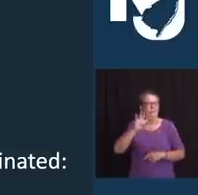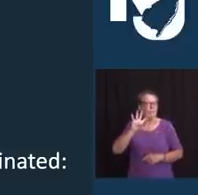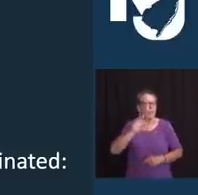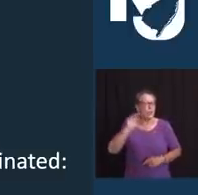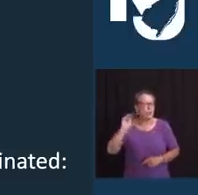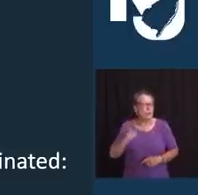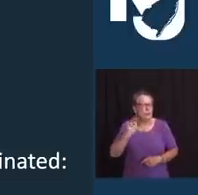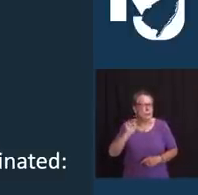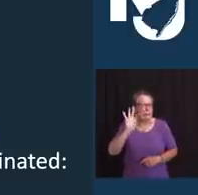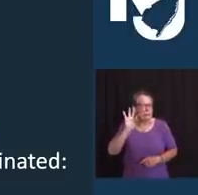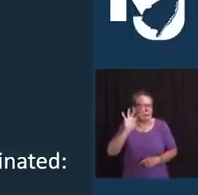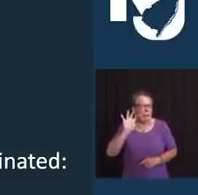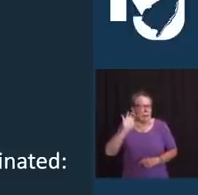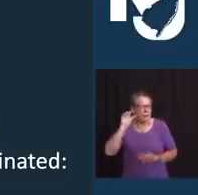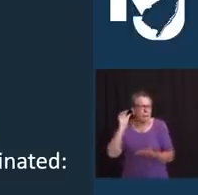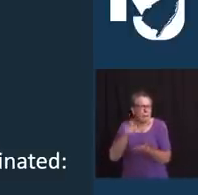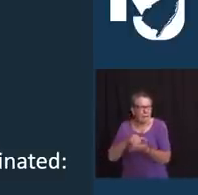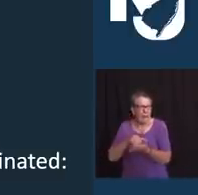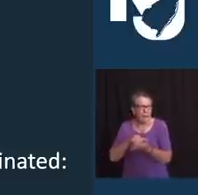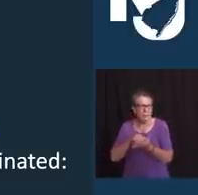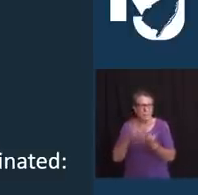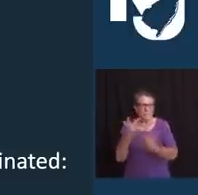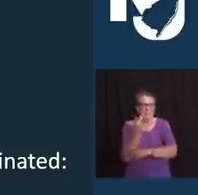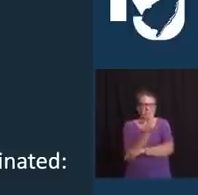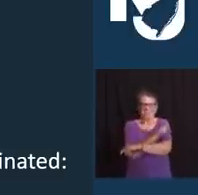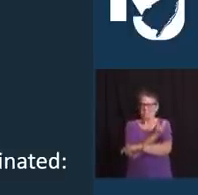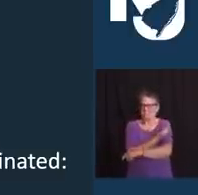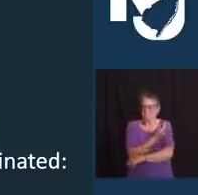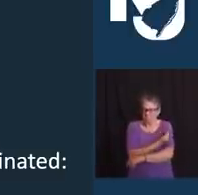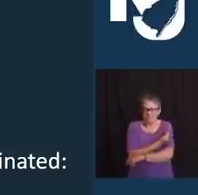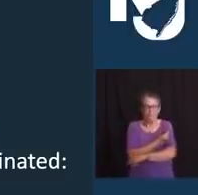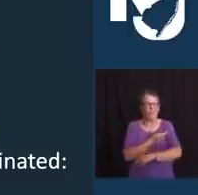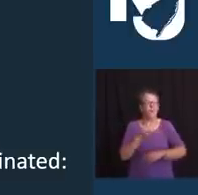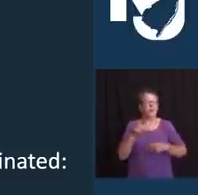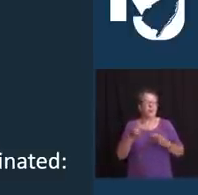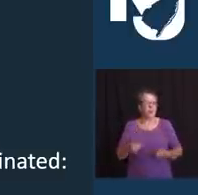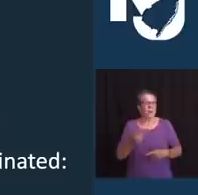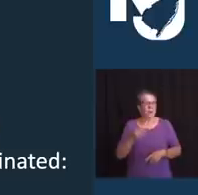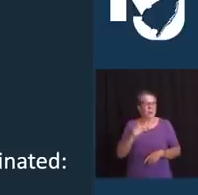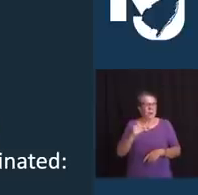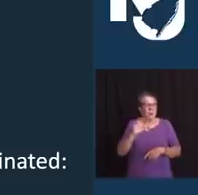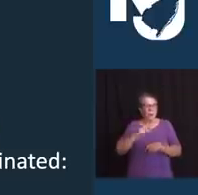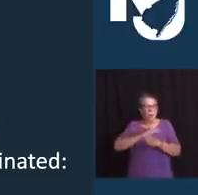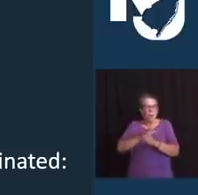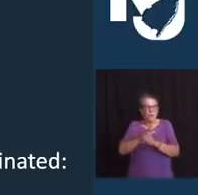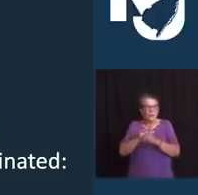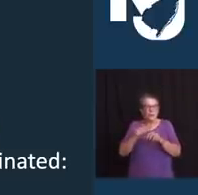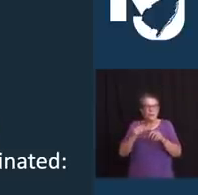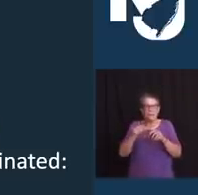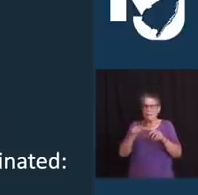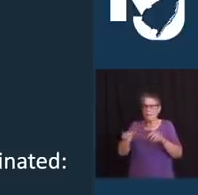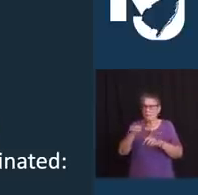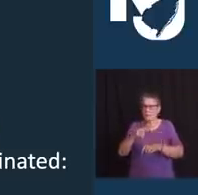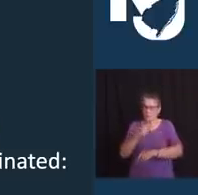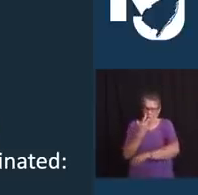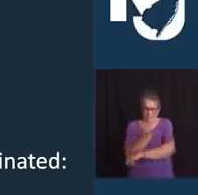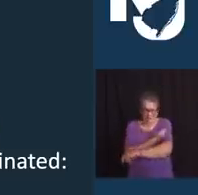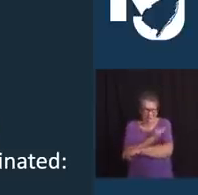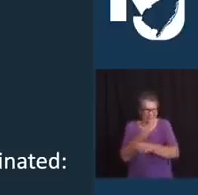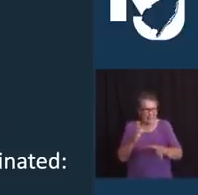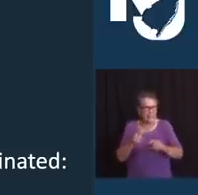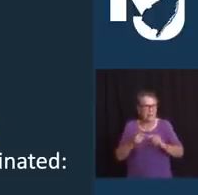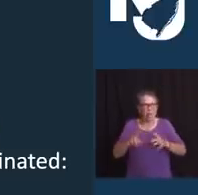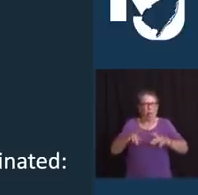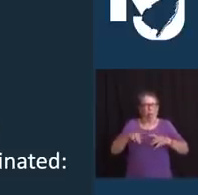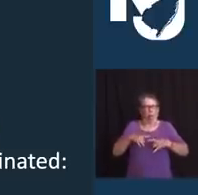final vaccine dose. In all of these individuals, only 6,381 have received